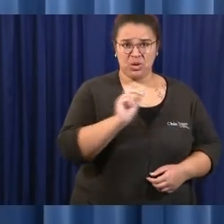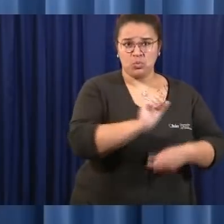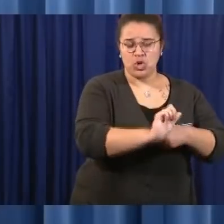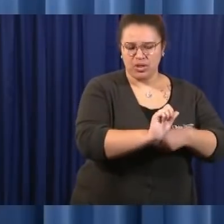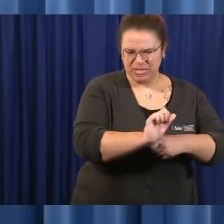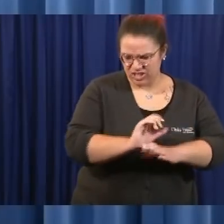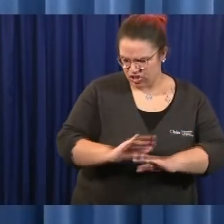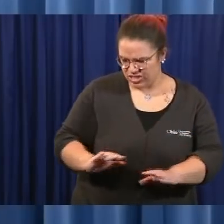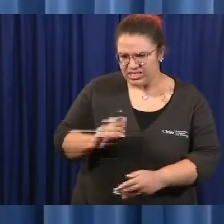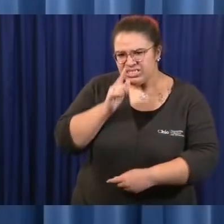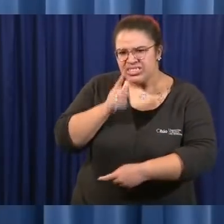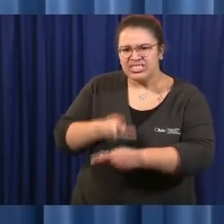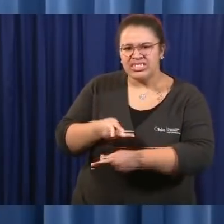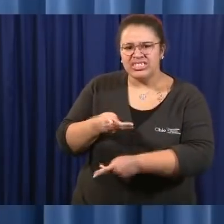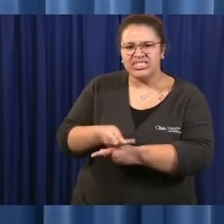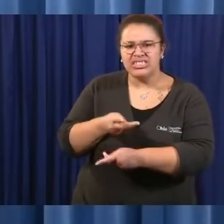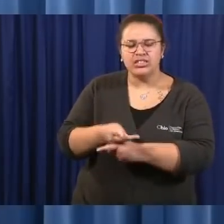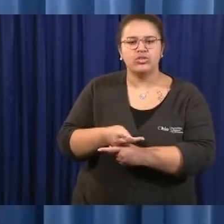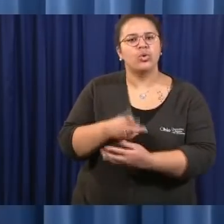to the workforce?